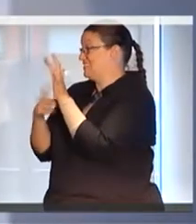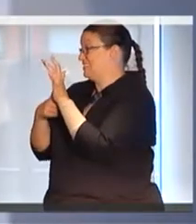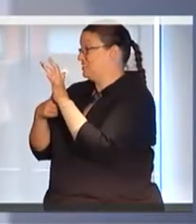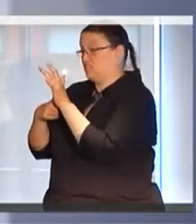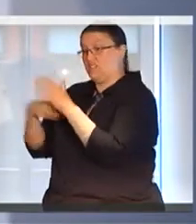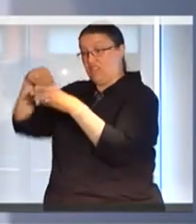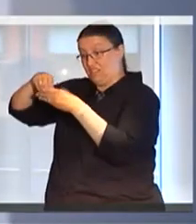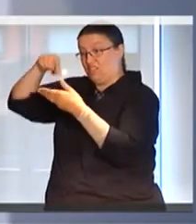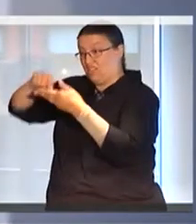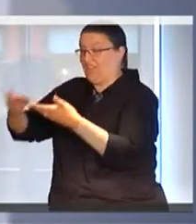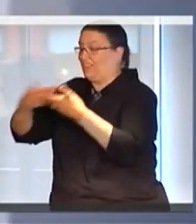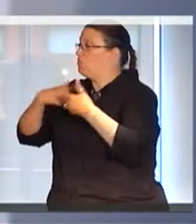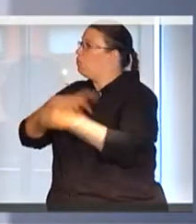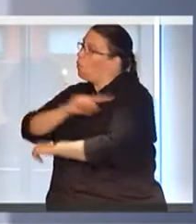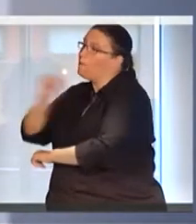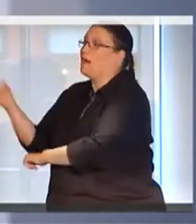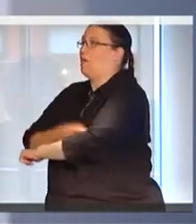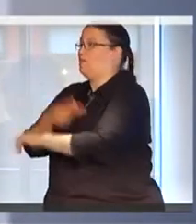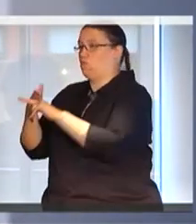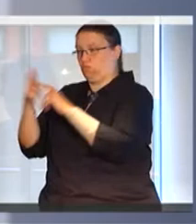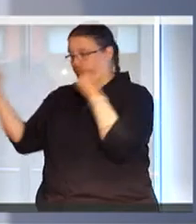regulate telecommunications more actively.